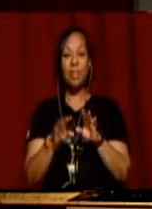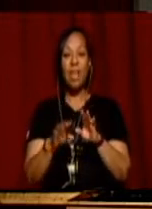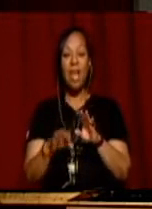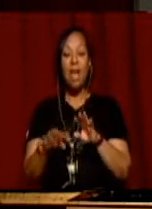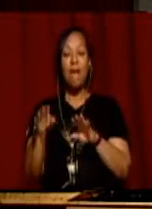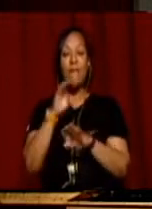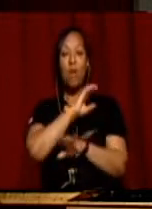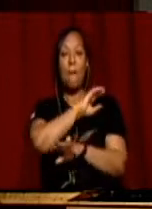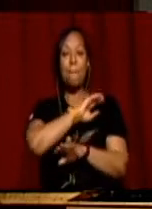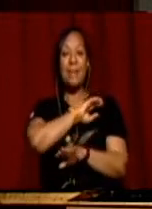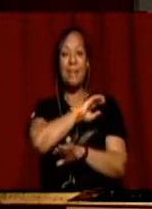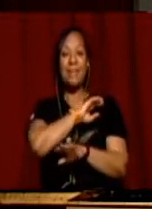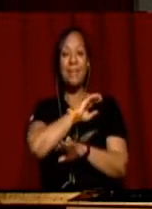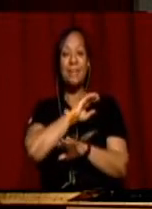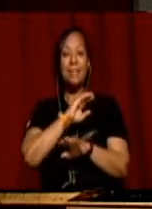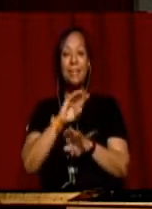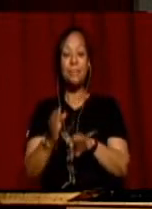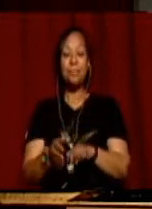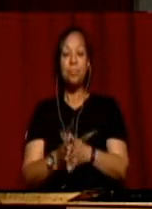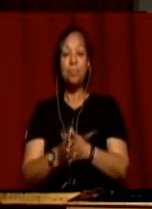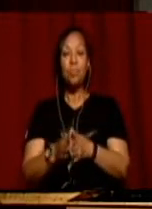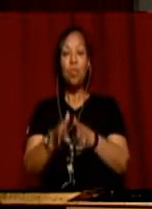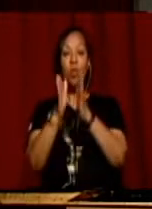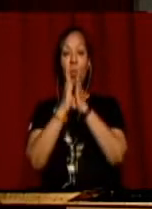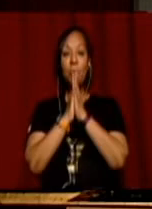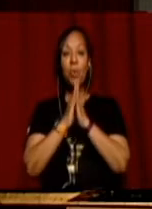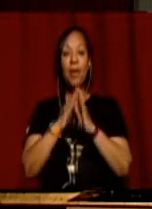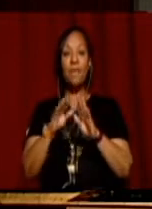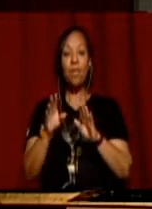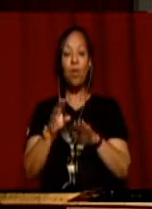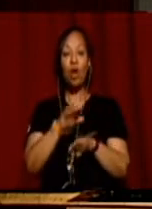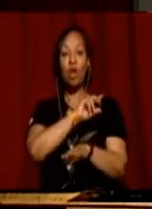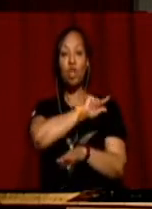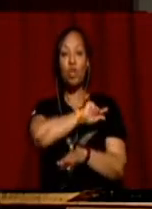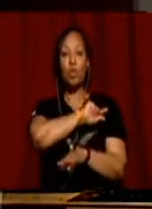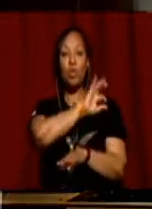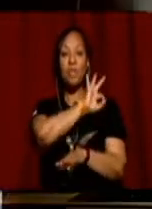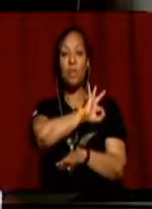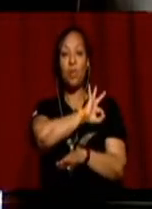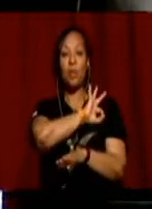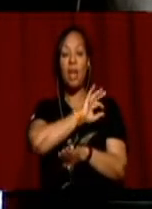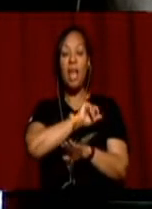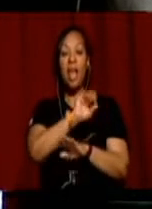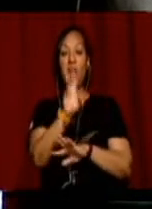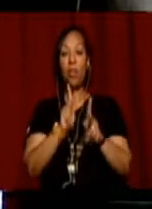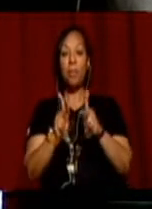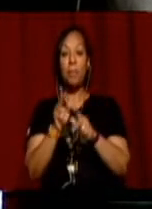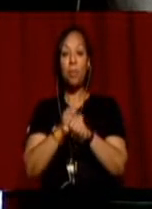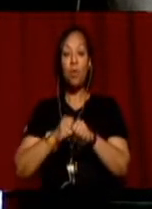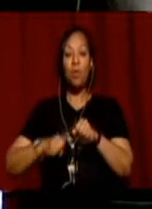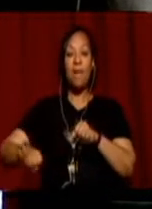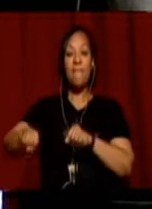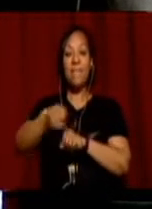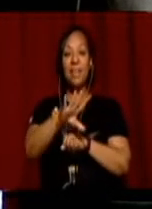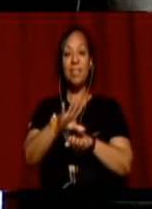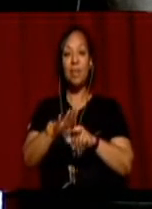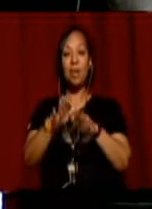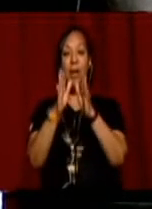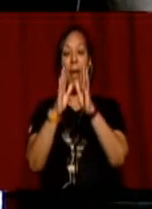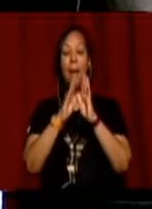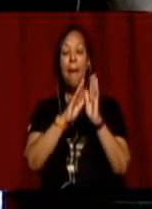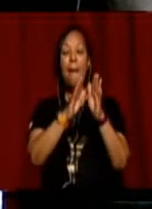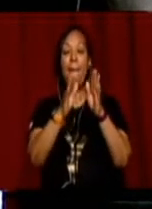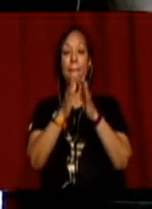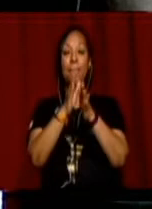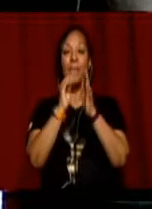murder. I pray for the family of George Floyd and all of those who've been affected. Be with us tonight. We